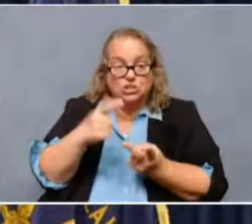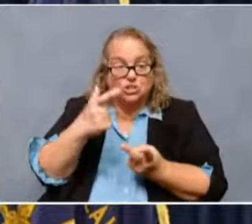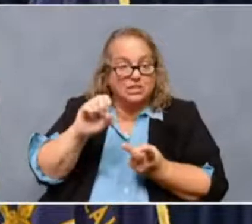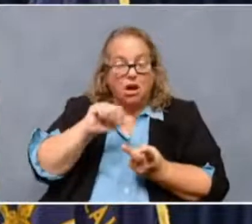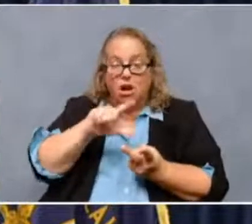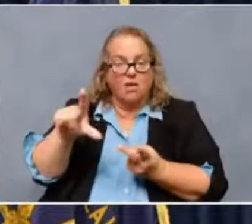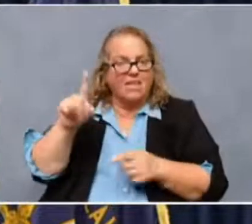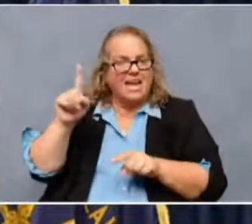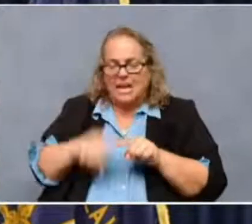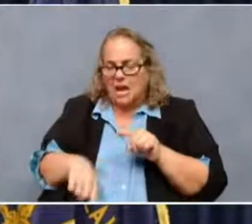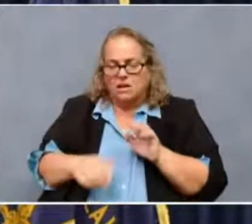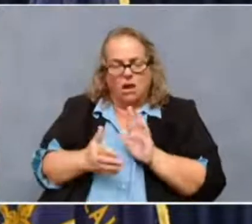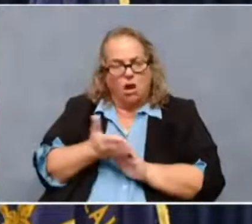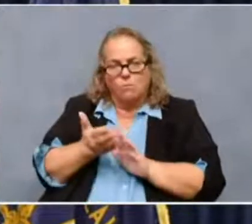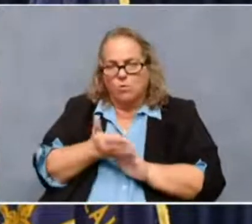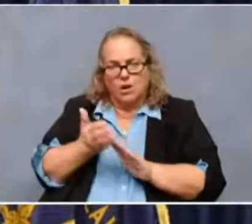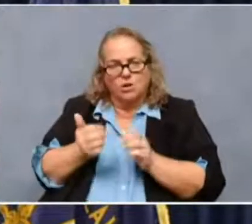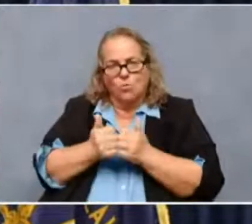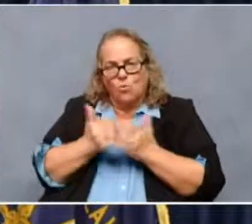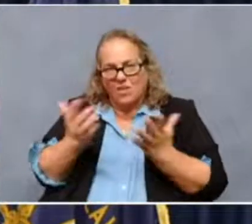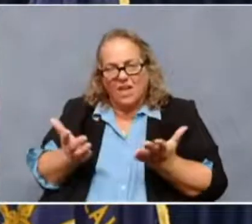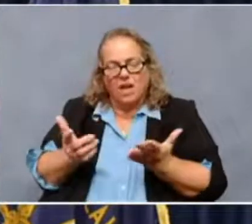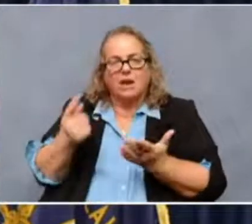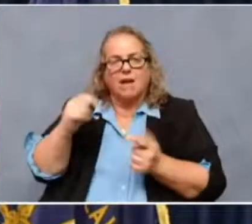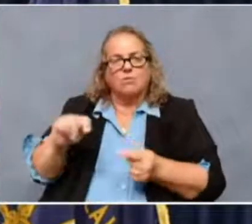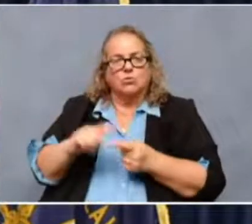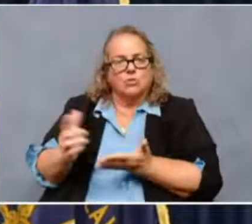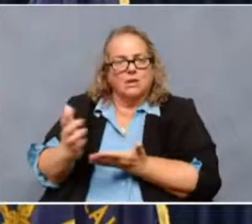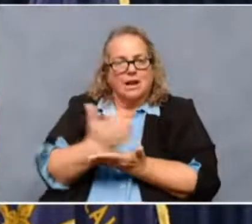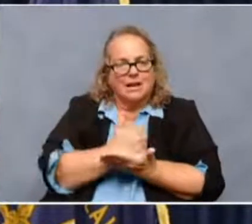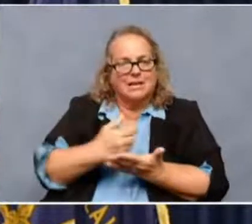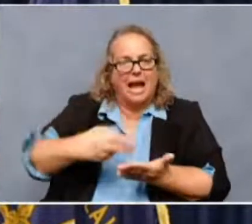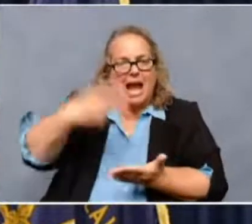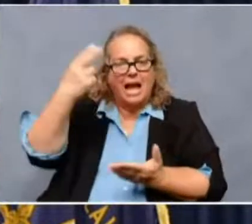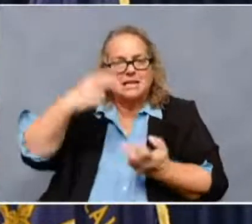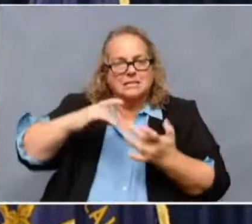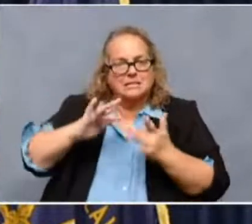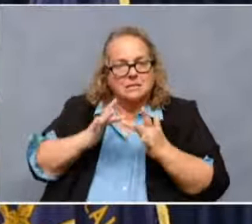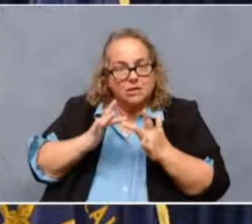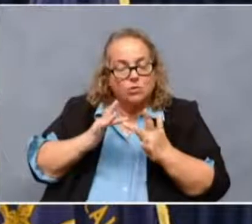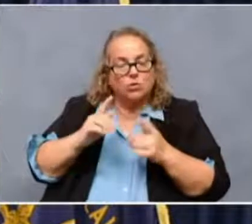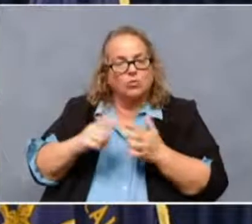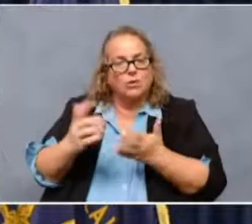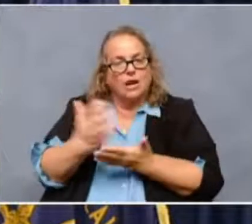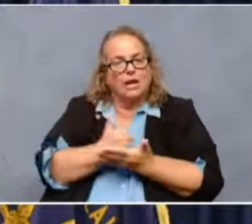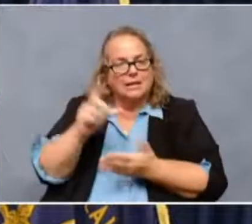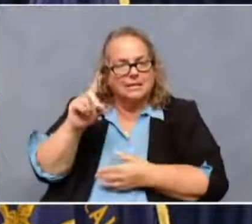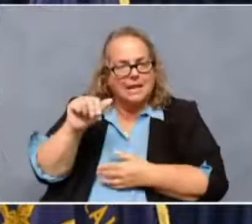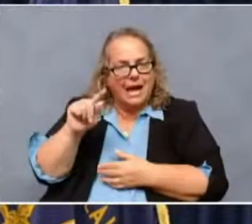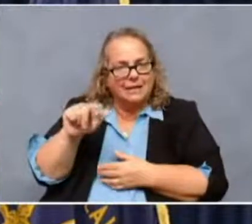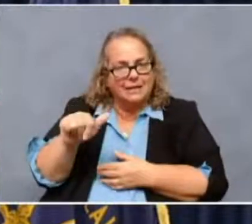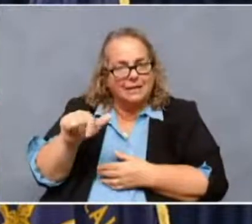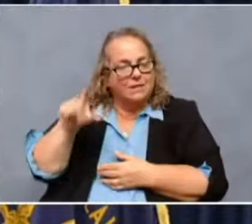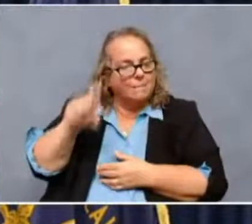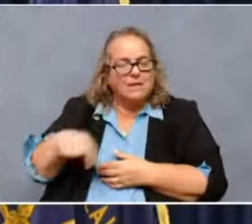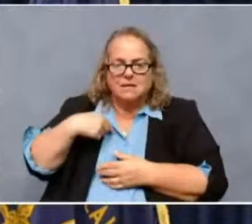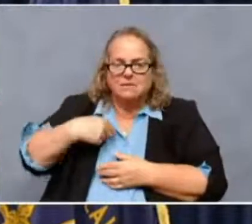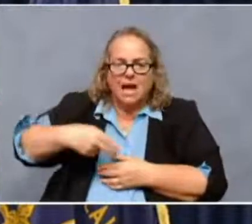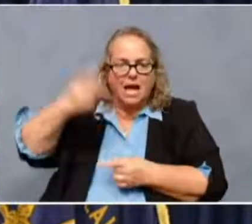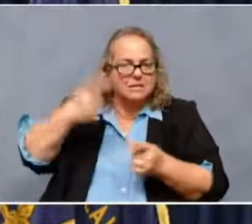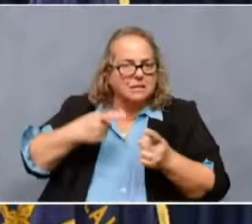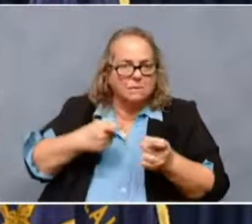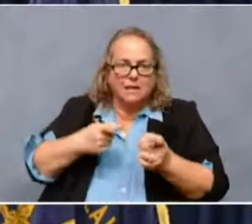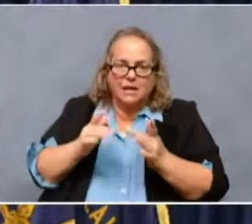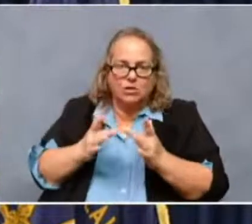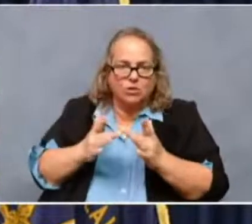operate without having that high-speed internet that lets them collect information to make them